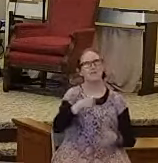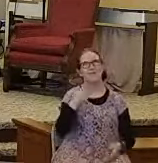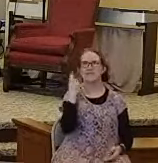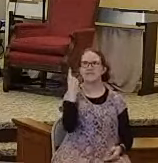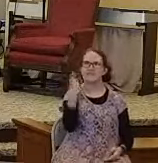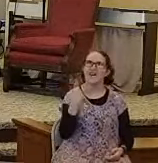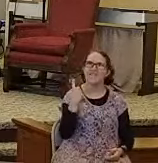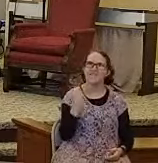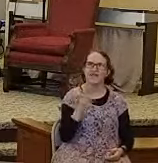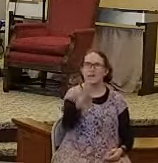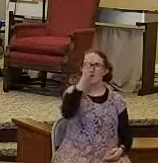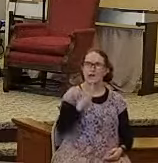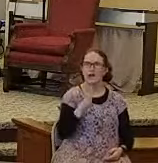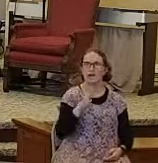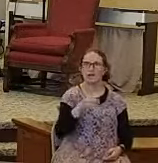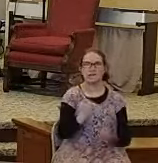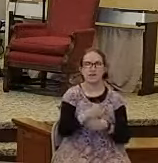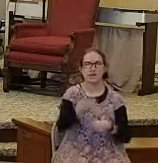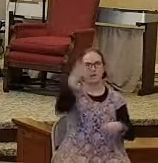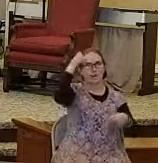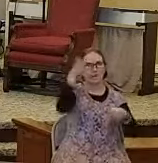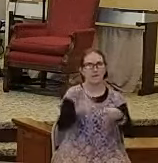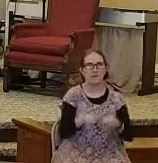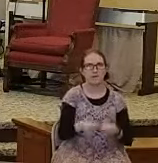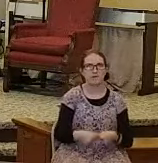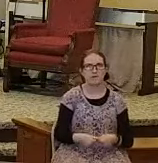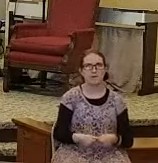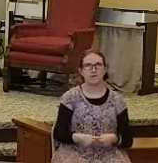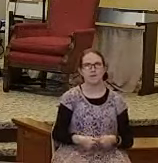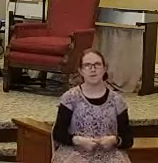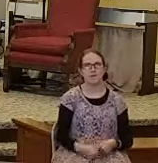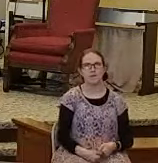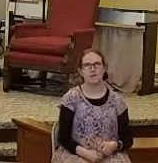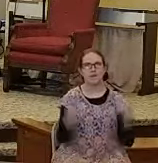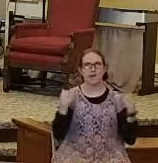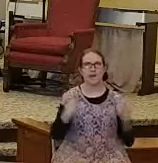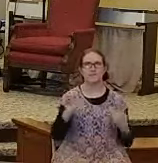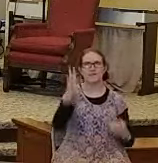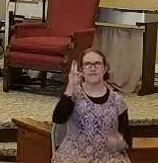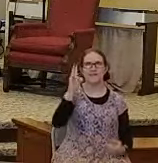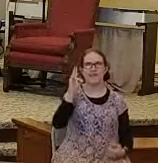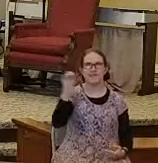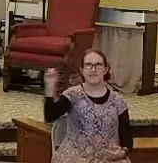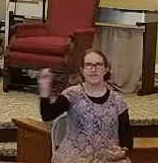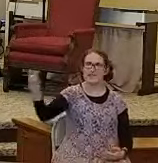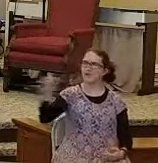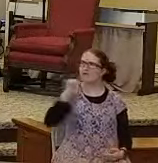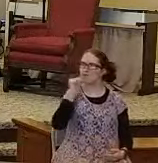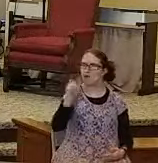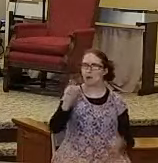yourself. God had to remind him, amen, that he's got 7,000 that have not